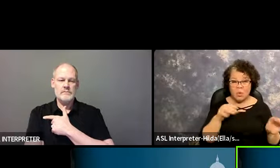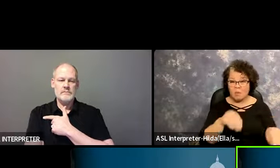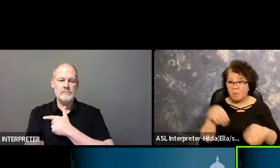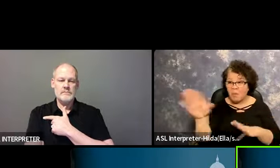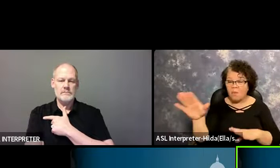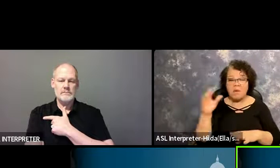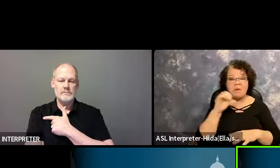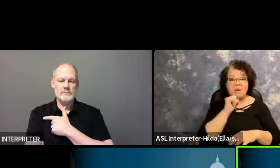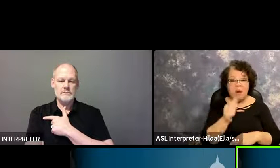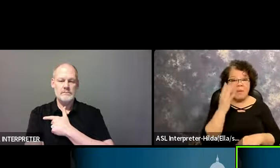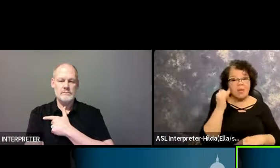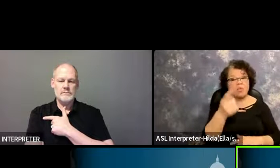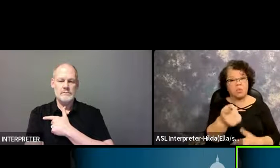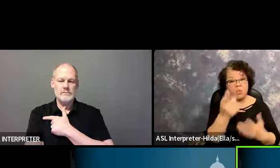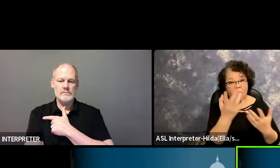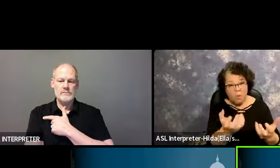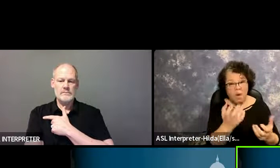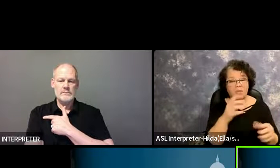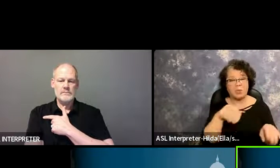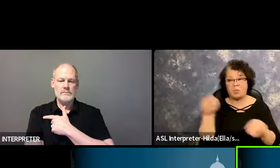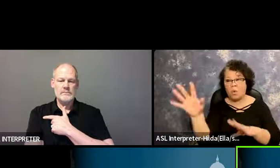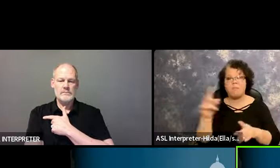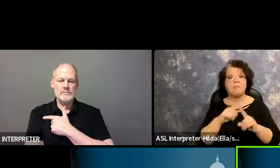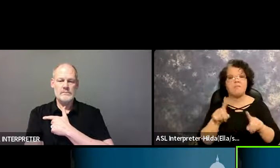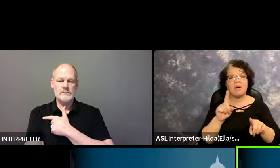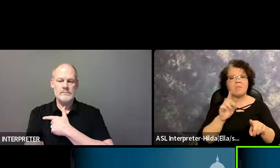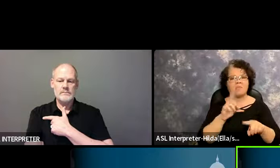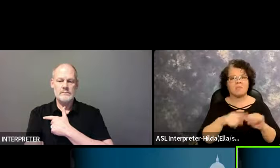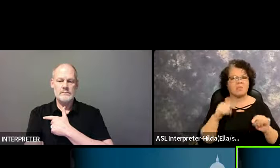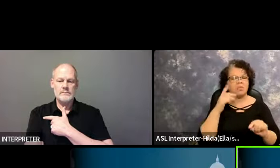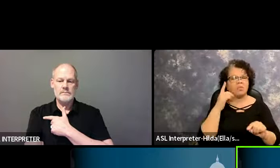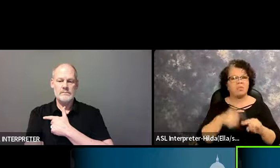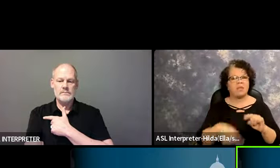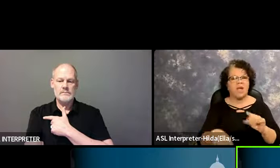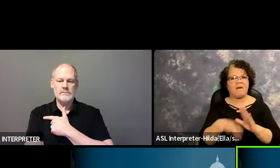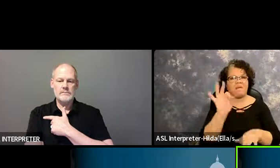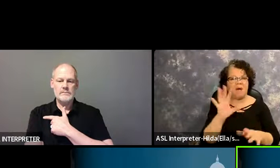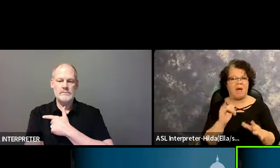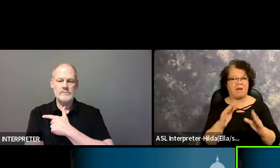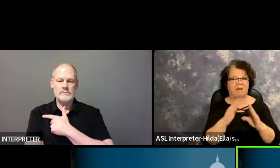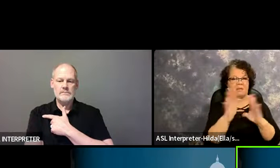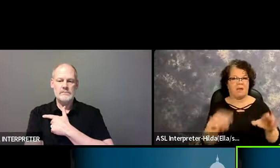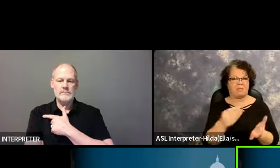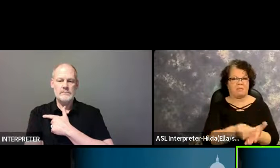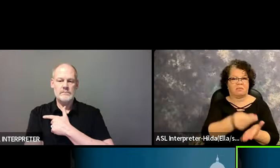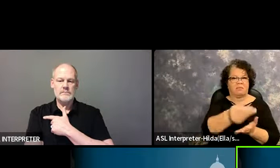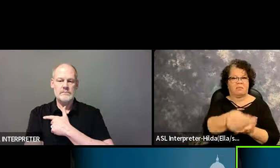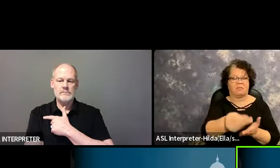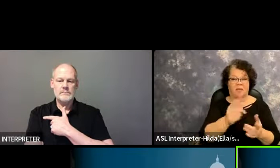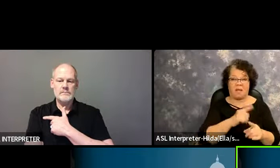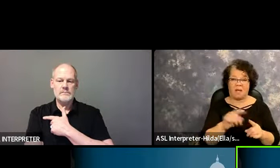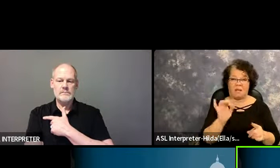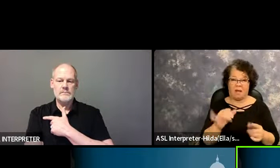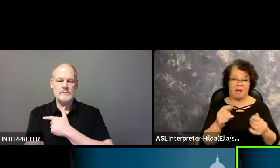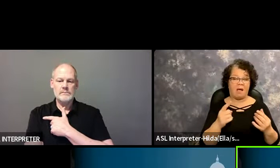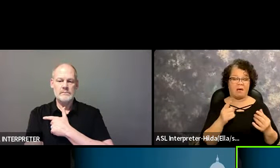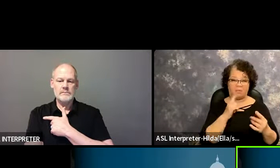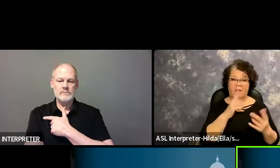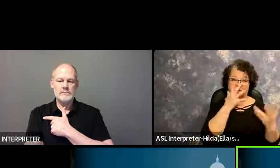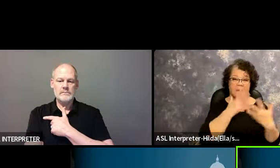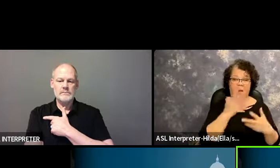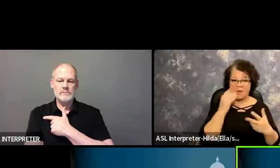want to, but because you simply can't find a place to stay. And that's something we need to end, because currently in Washington State, we